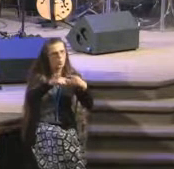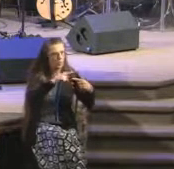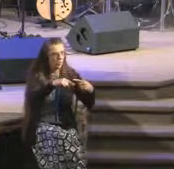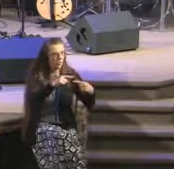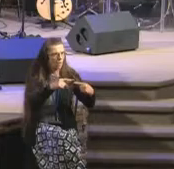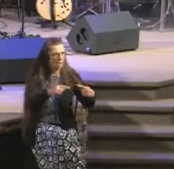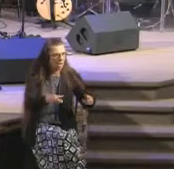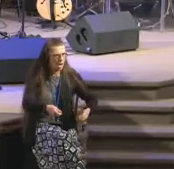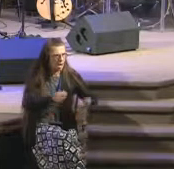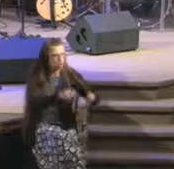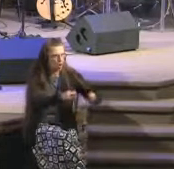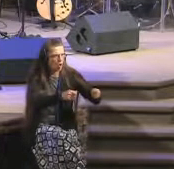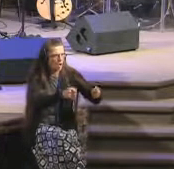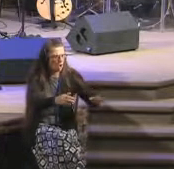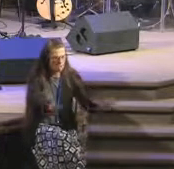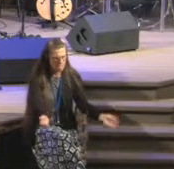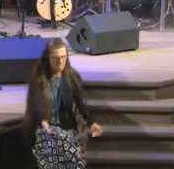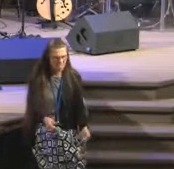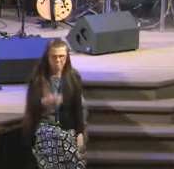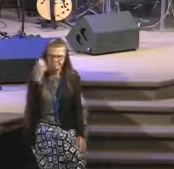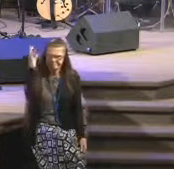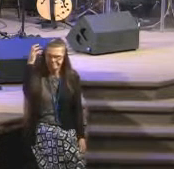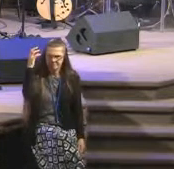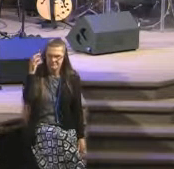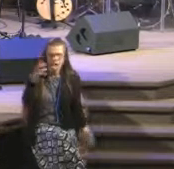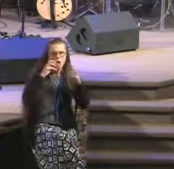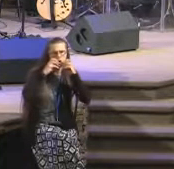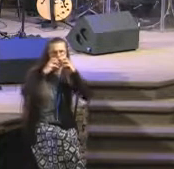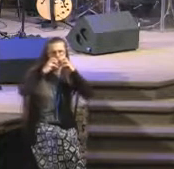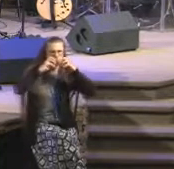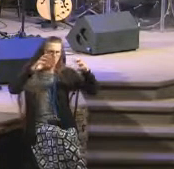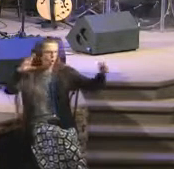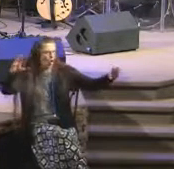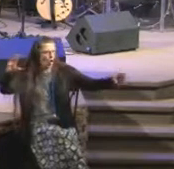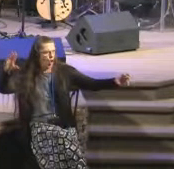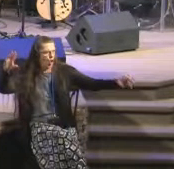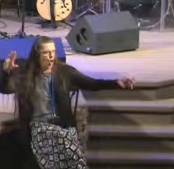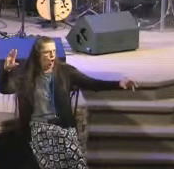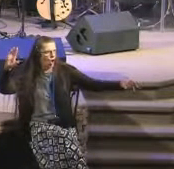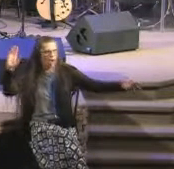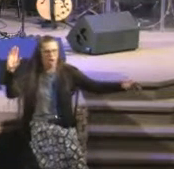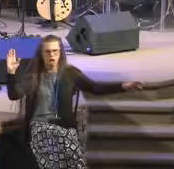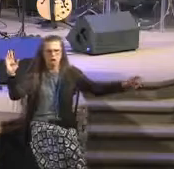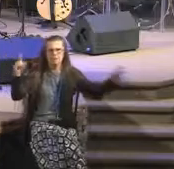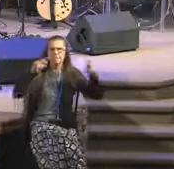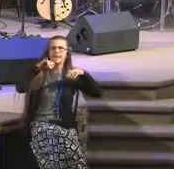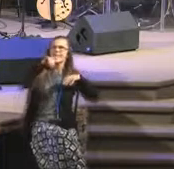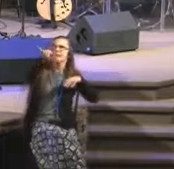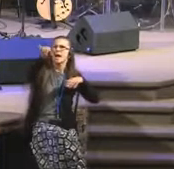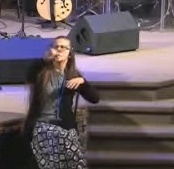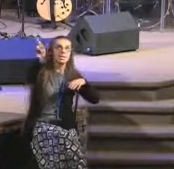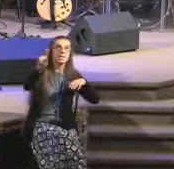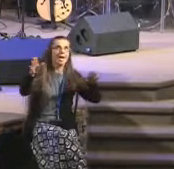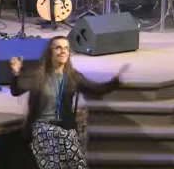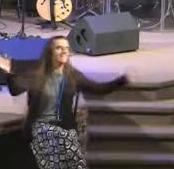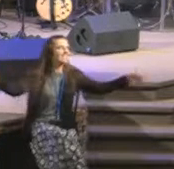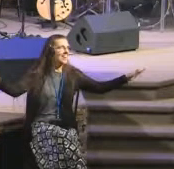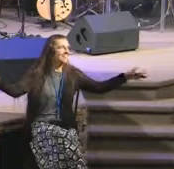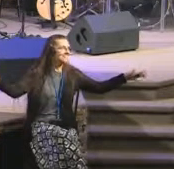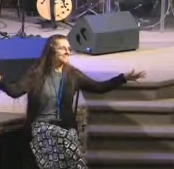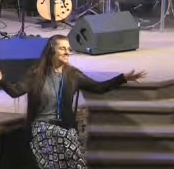feet. That's crazy. And he roars as he flies, but he never flaps his wings. And as